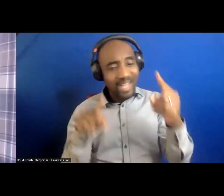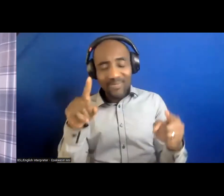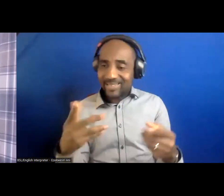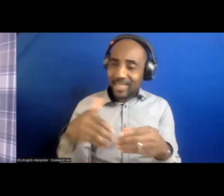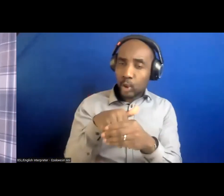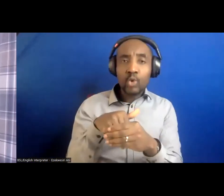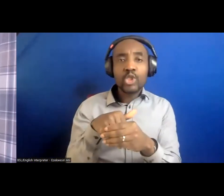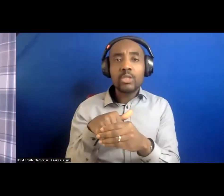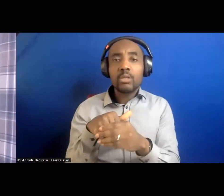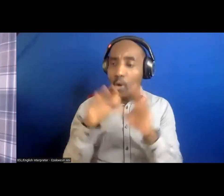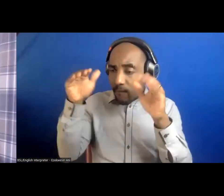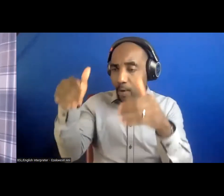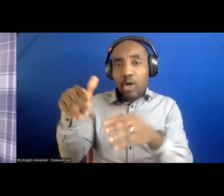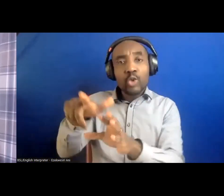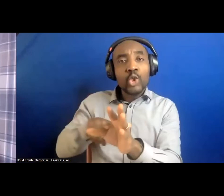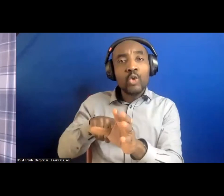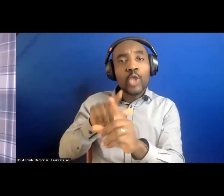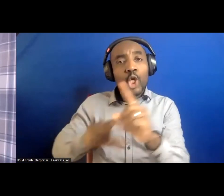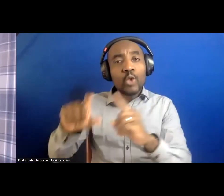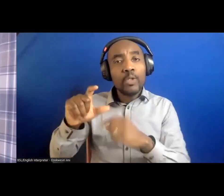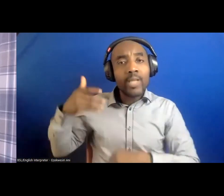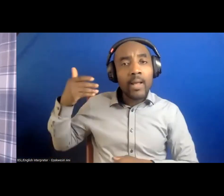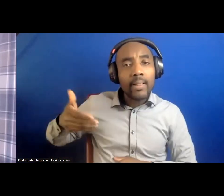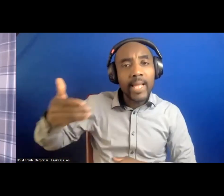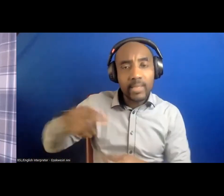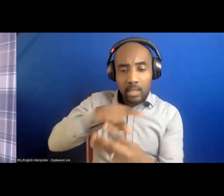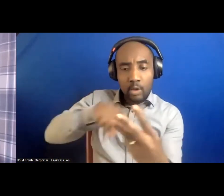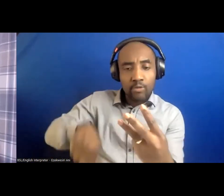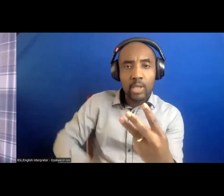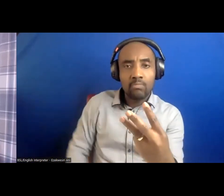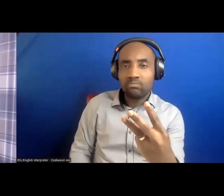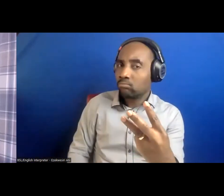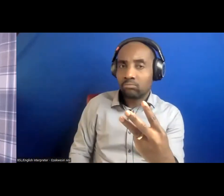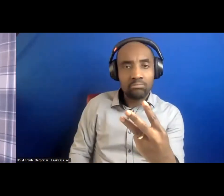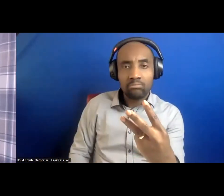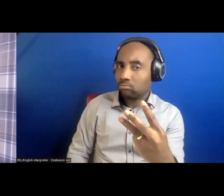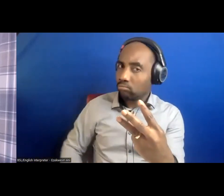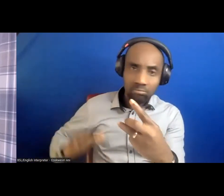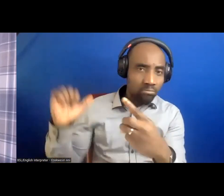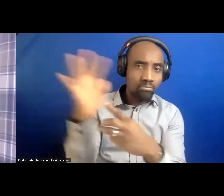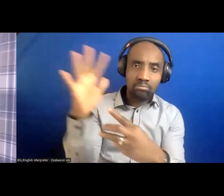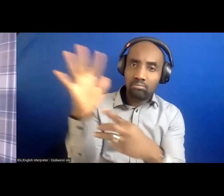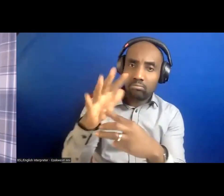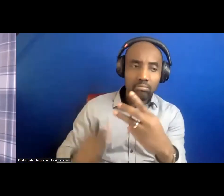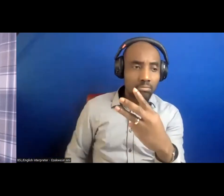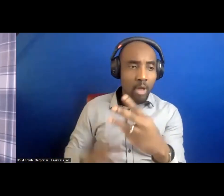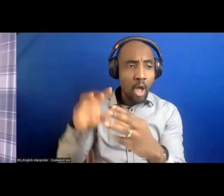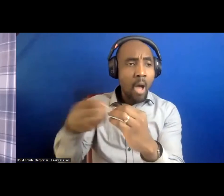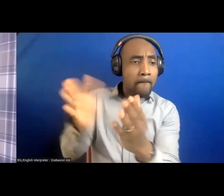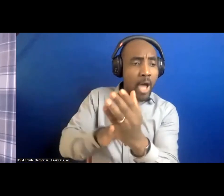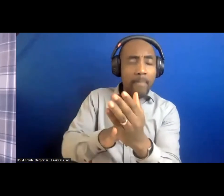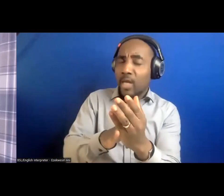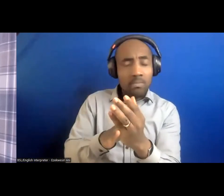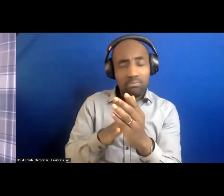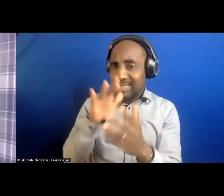with youth, community and legacy is an absolute first, foremost and uttermost requirement. Birmingham is one of the most diverse cities